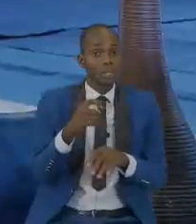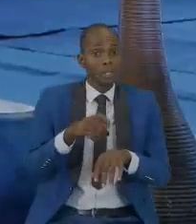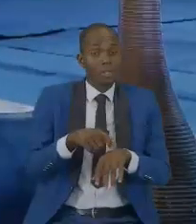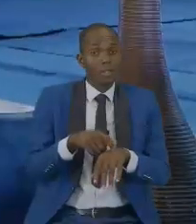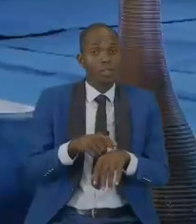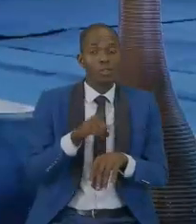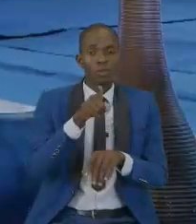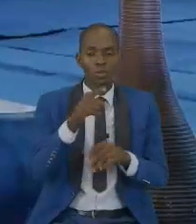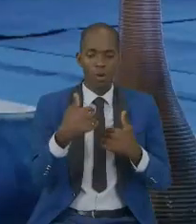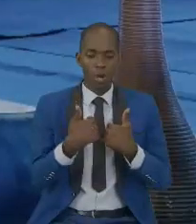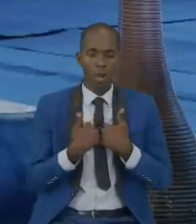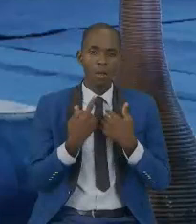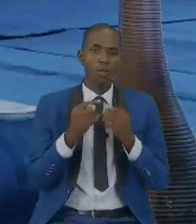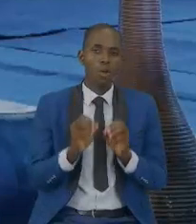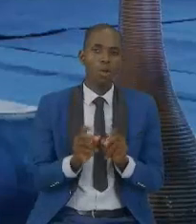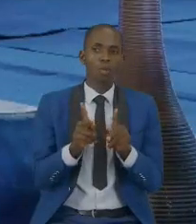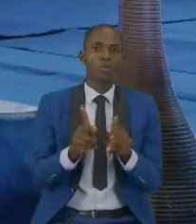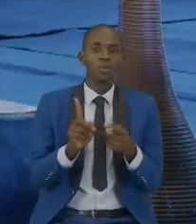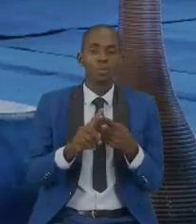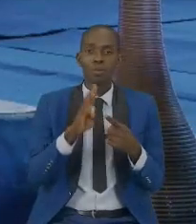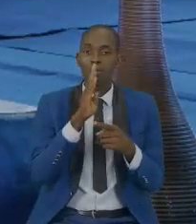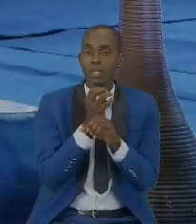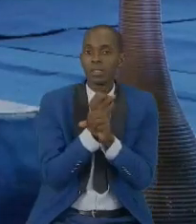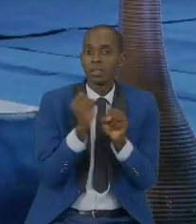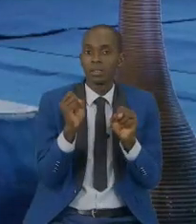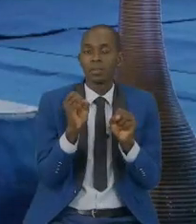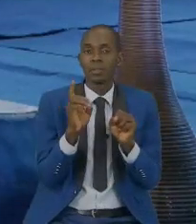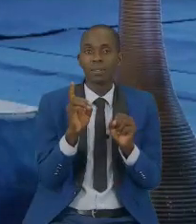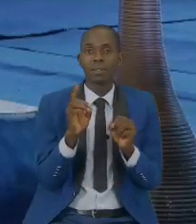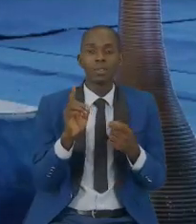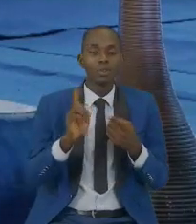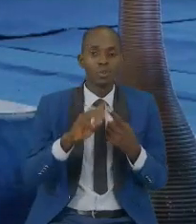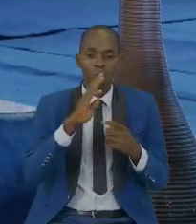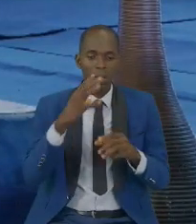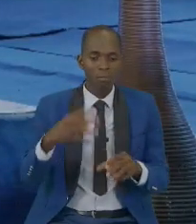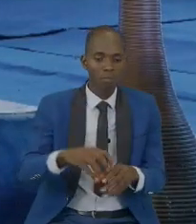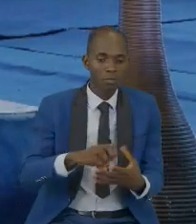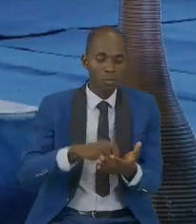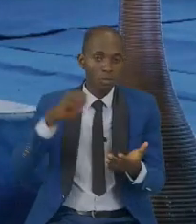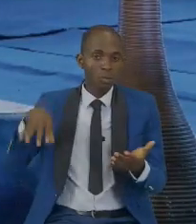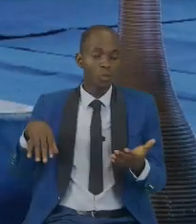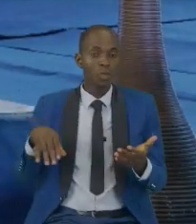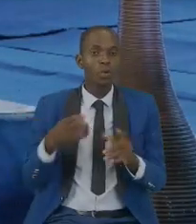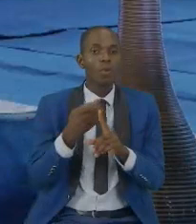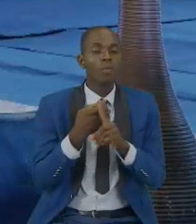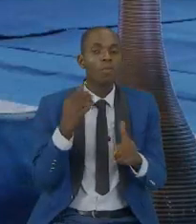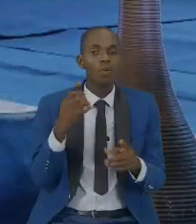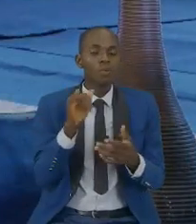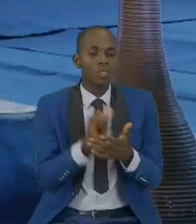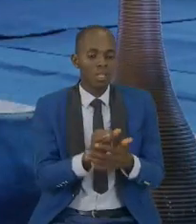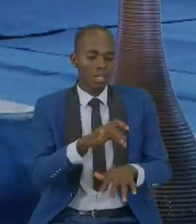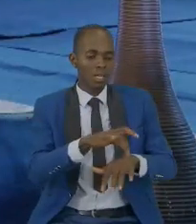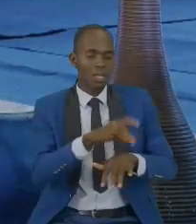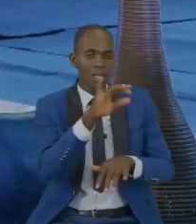the opportunity to be saved, to be taken out of the earthly